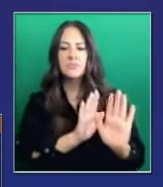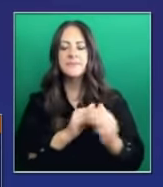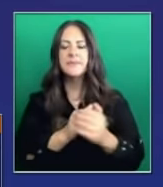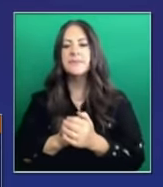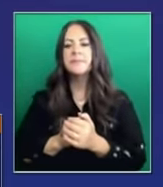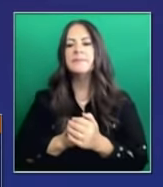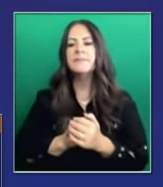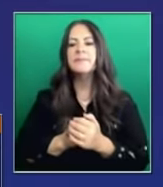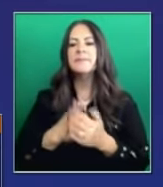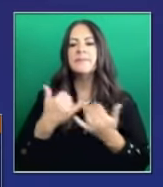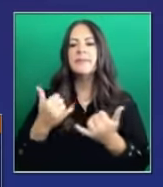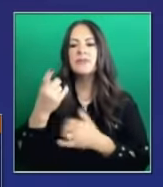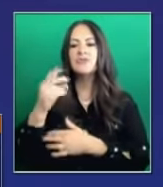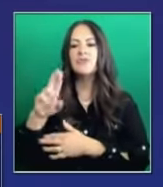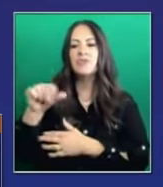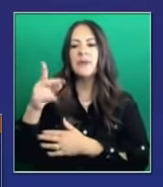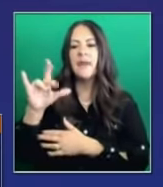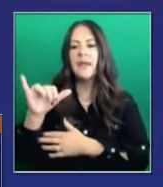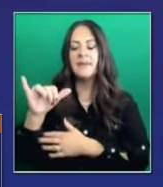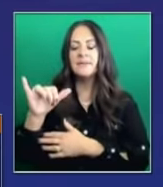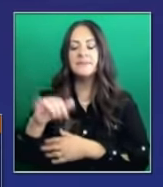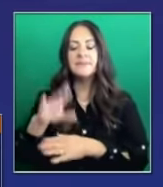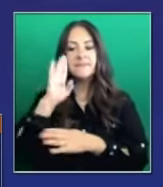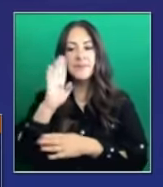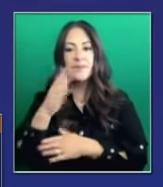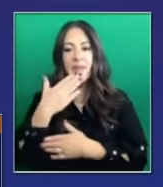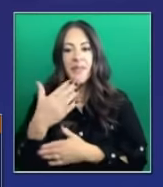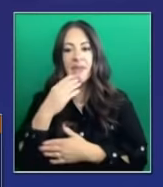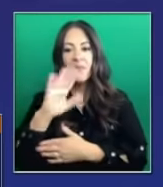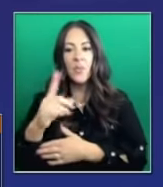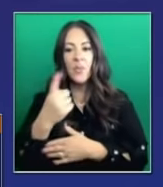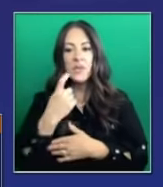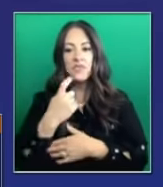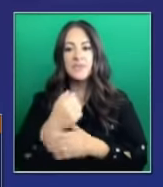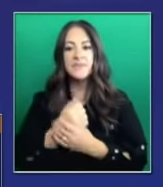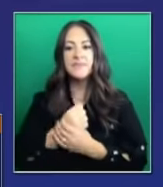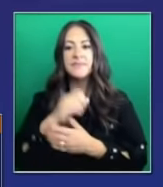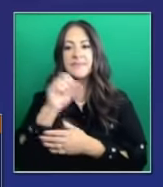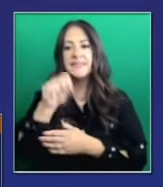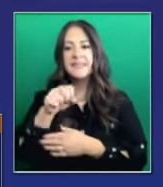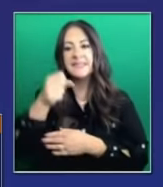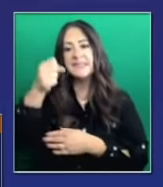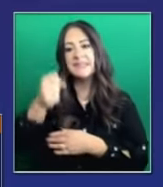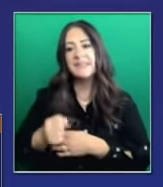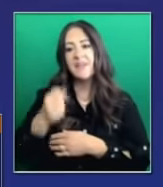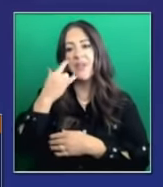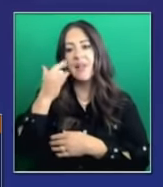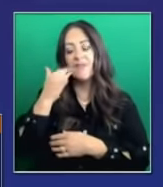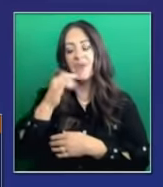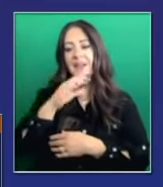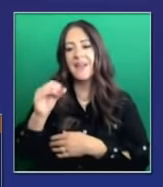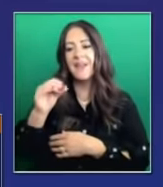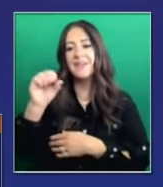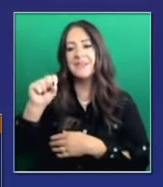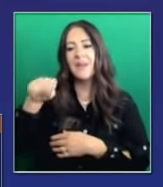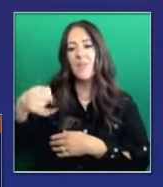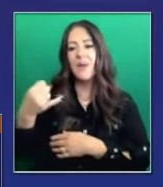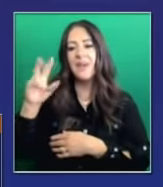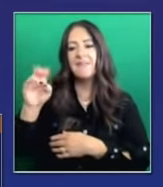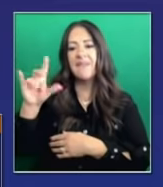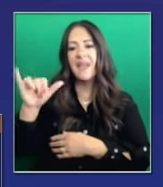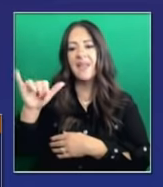Sure, Governor, thank you, and thank you for the question. We have been, as we have been in much of Southern California and the Central Valley, continuing to work